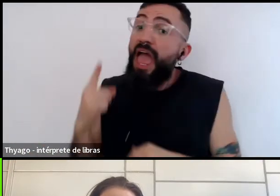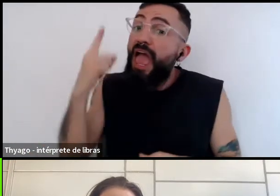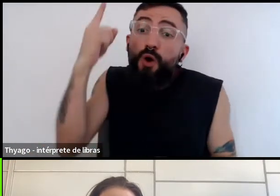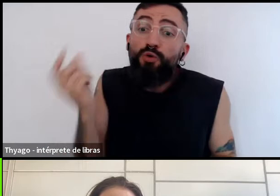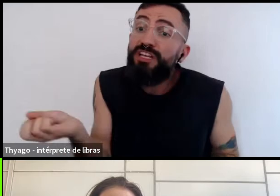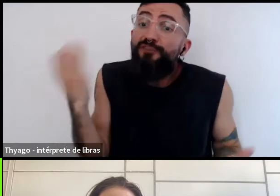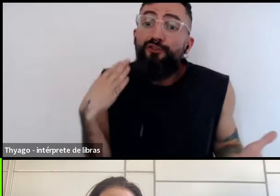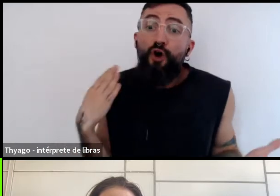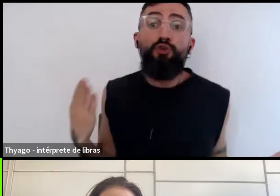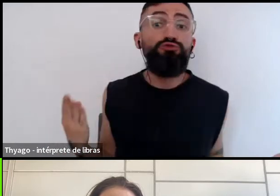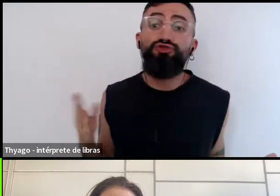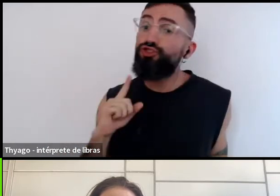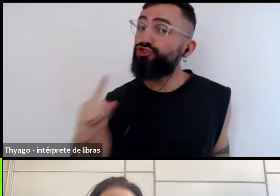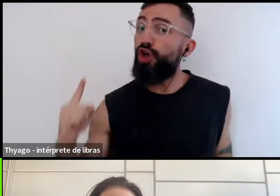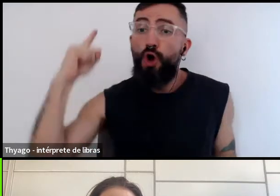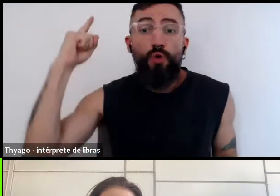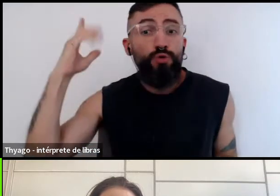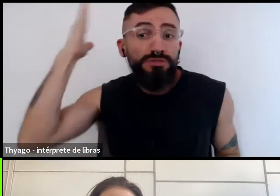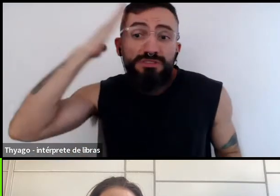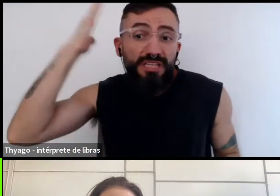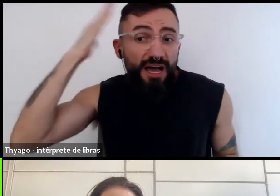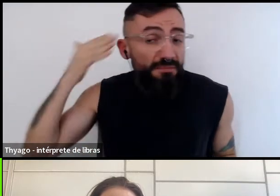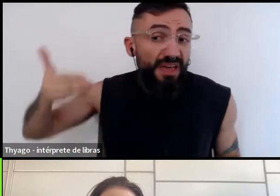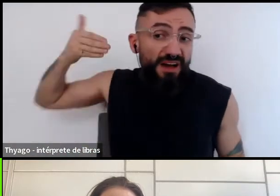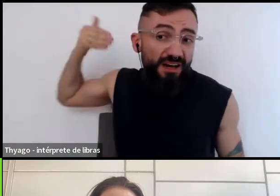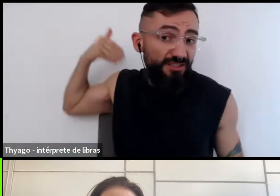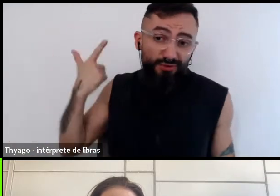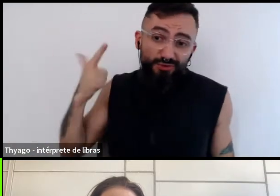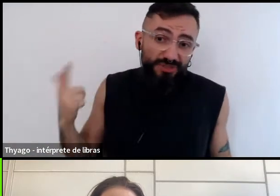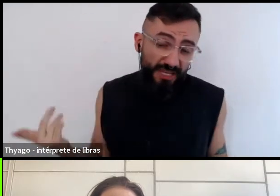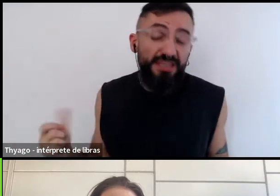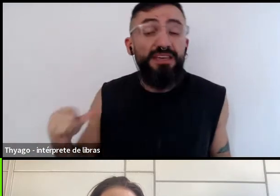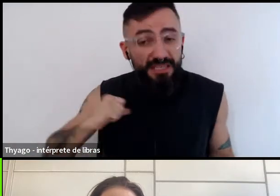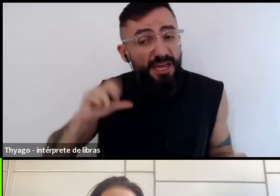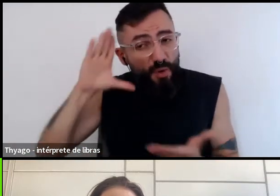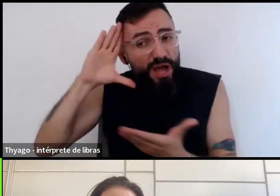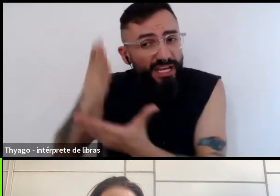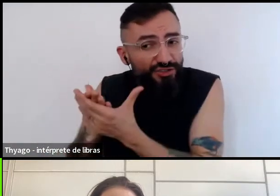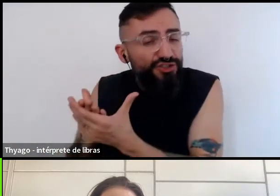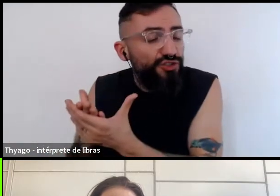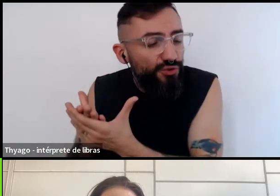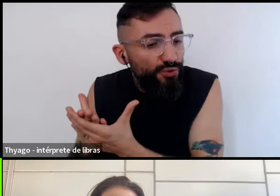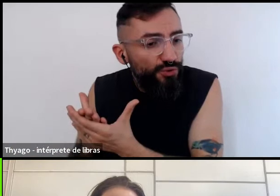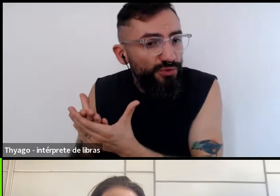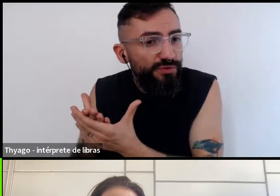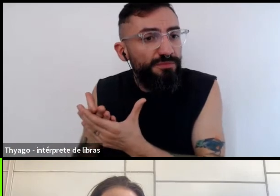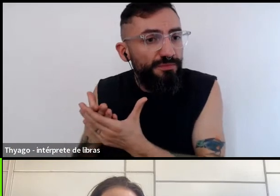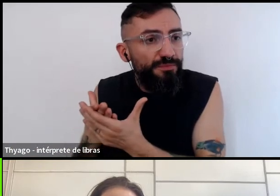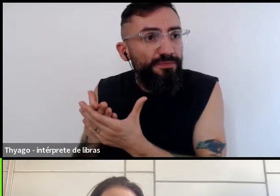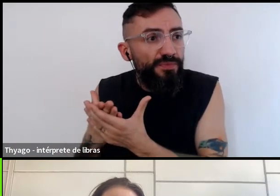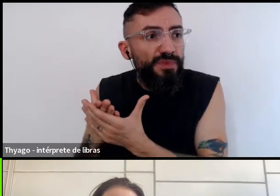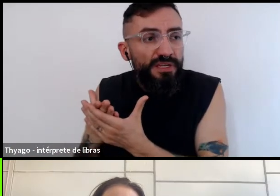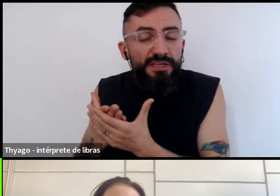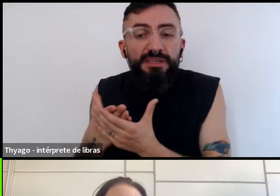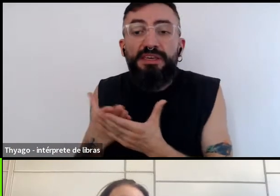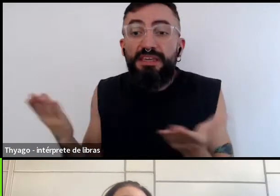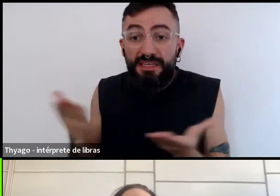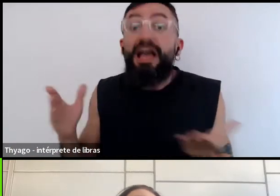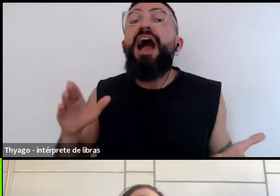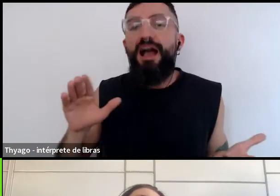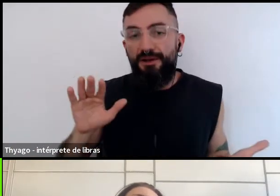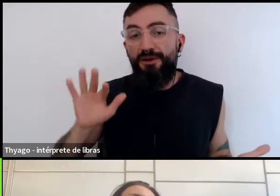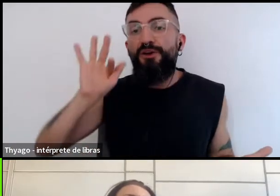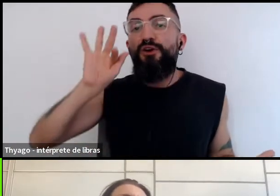etymology, and we believe that although we should treat it as folk etymology,